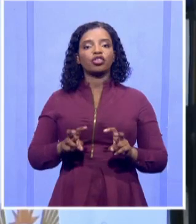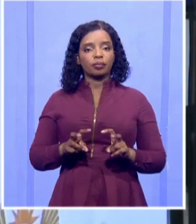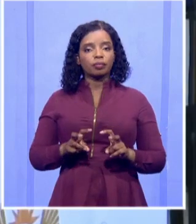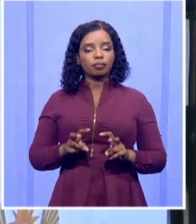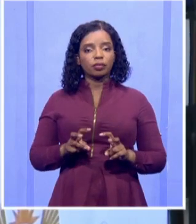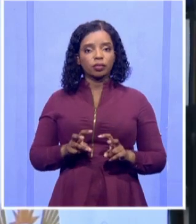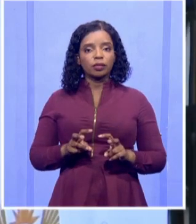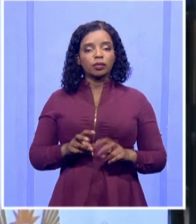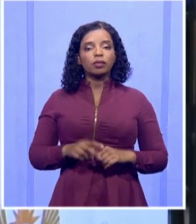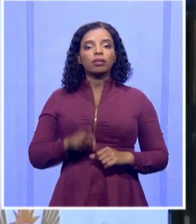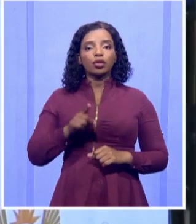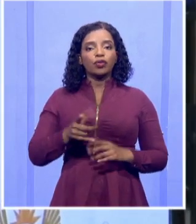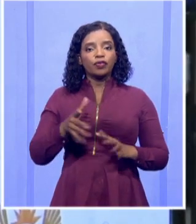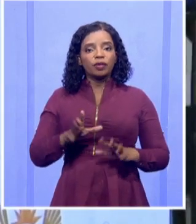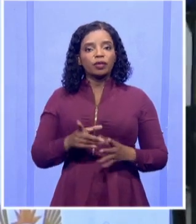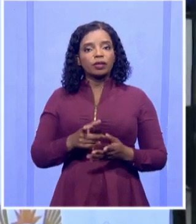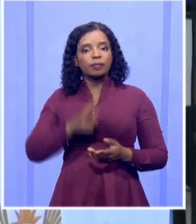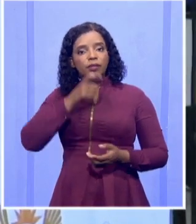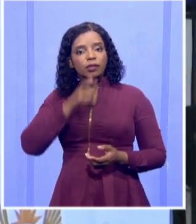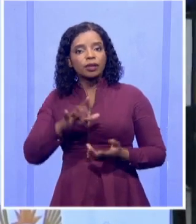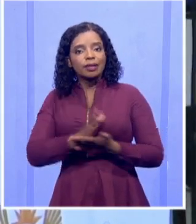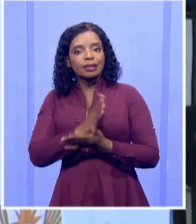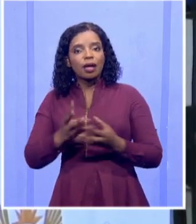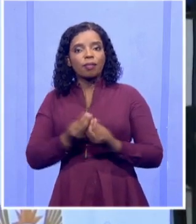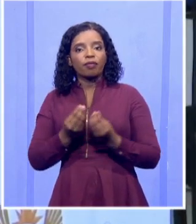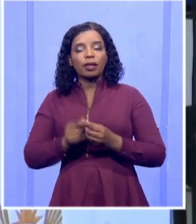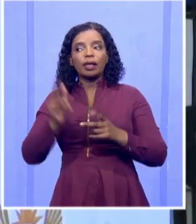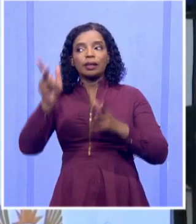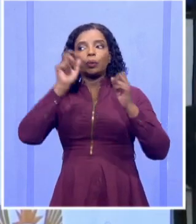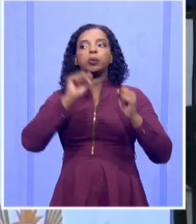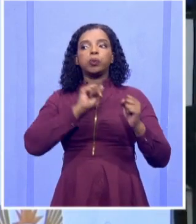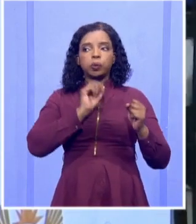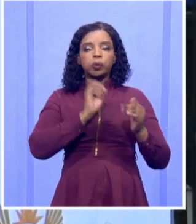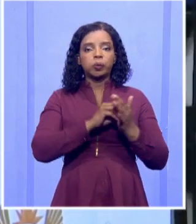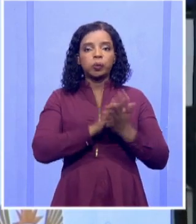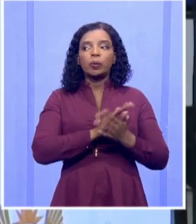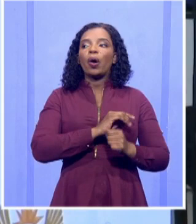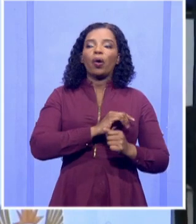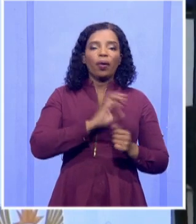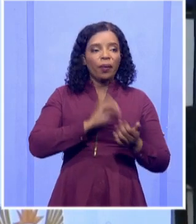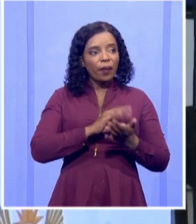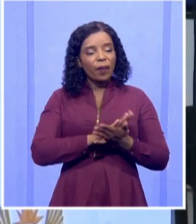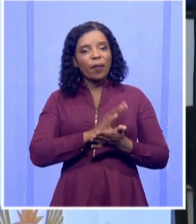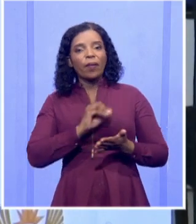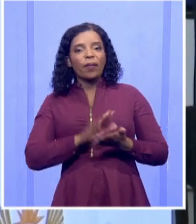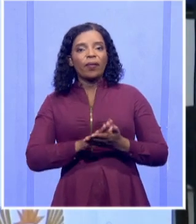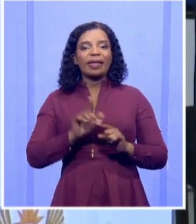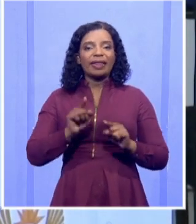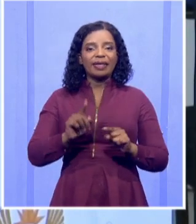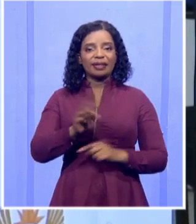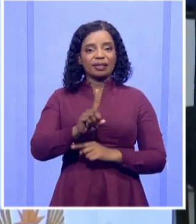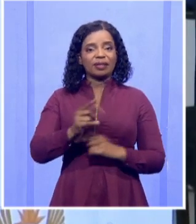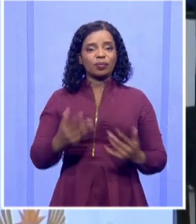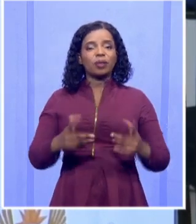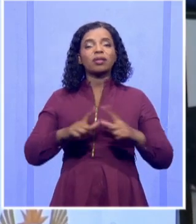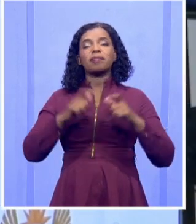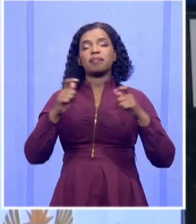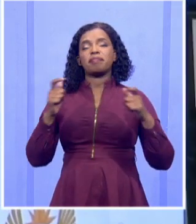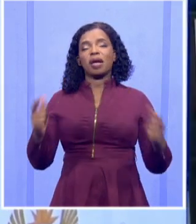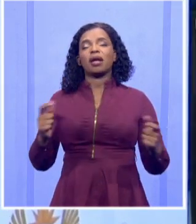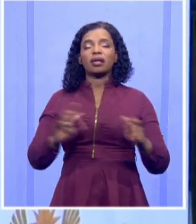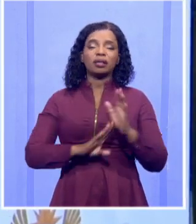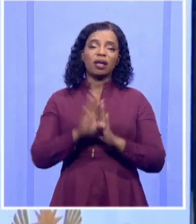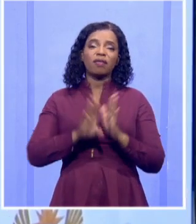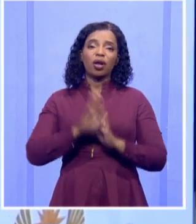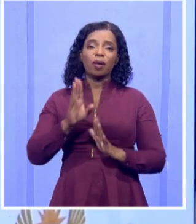you speak of some of the takeaways. Of course, we're talking about the major infrastructure development projects that were mentioned. We